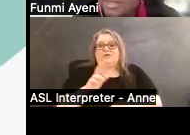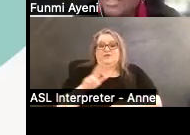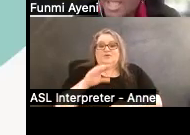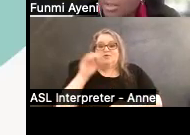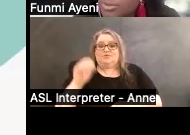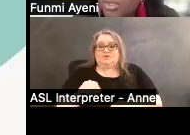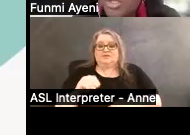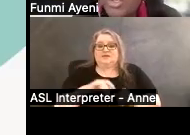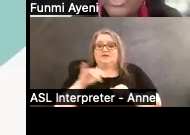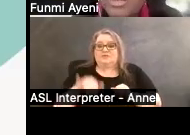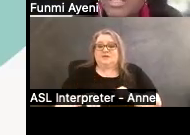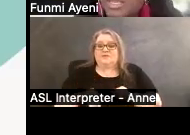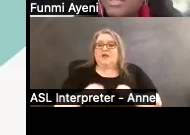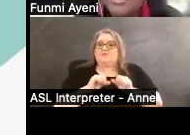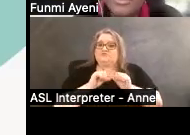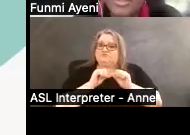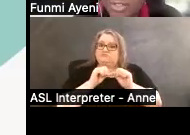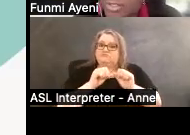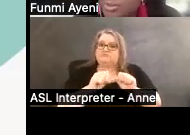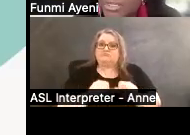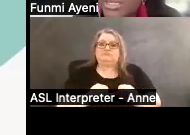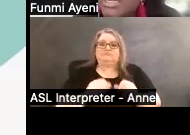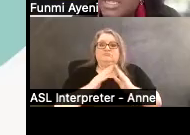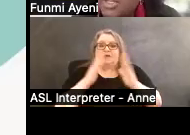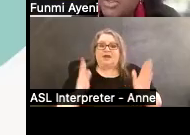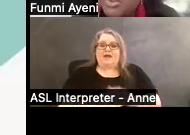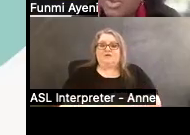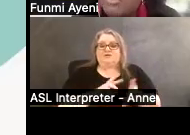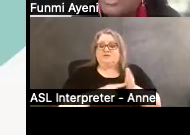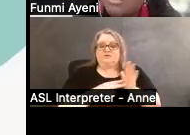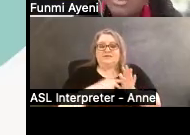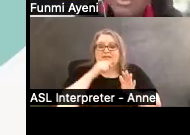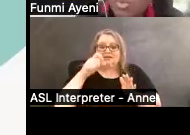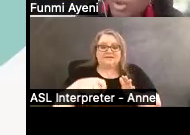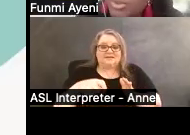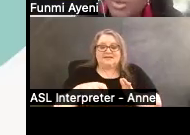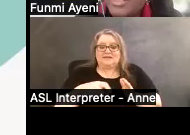remain stably housed, which means they didn't need to